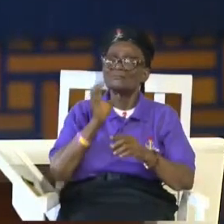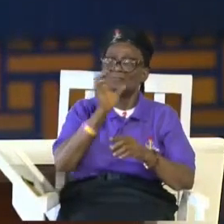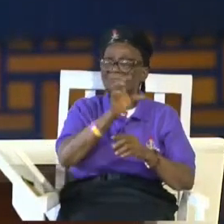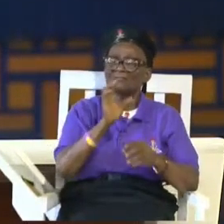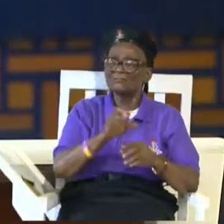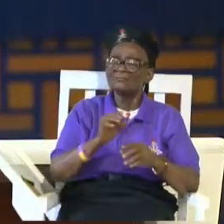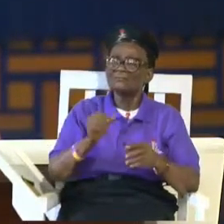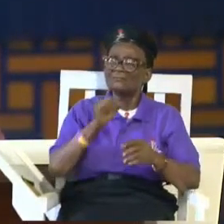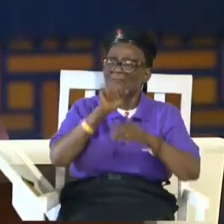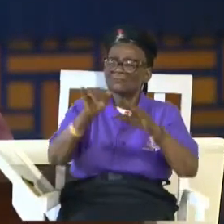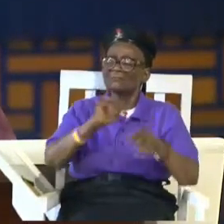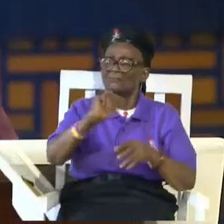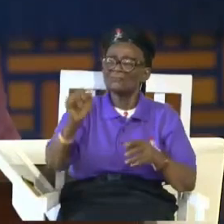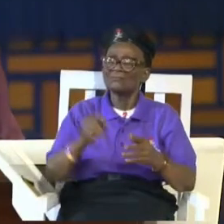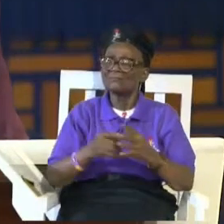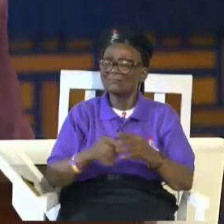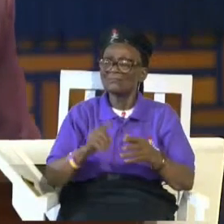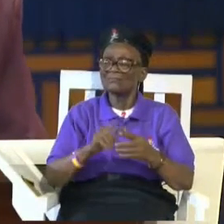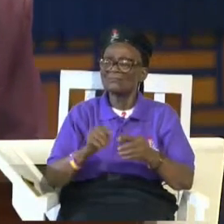flow.